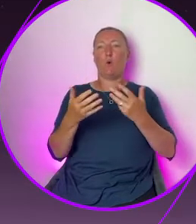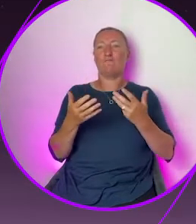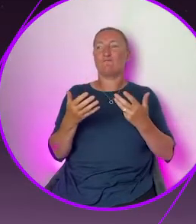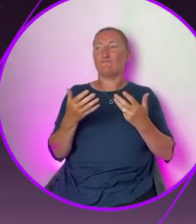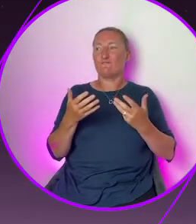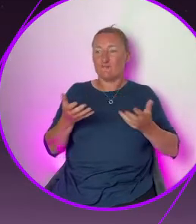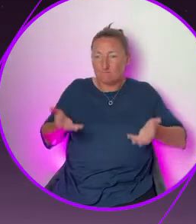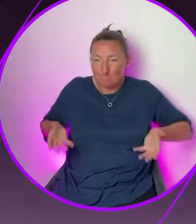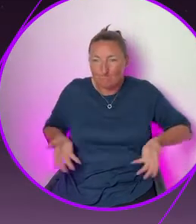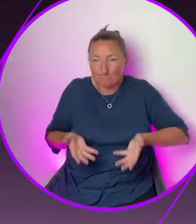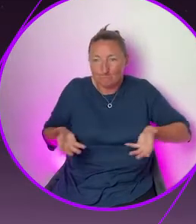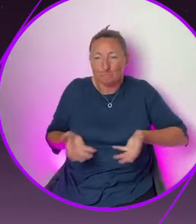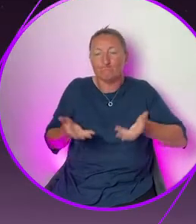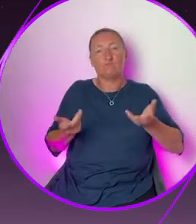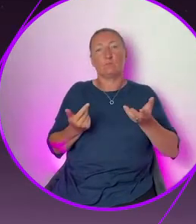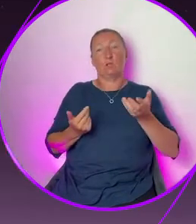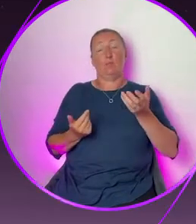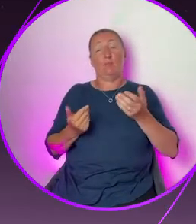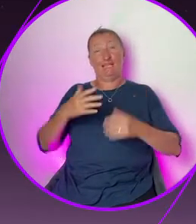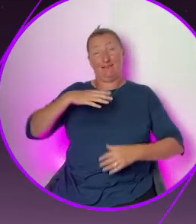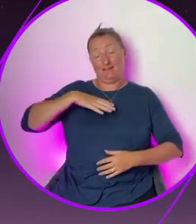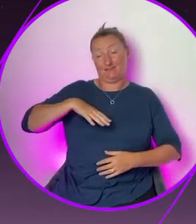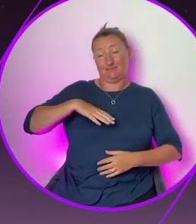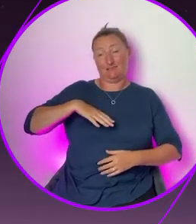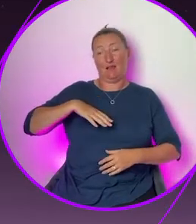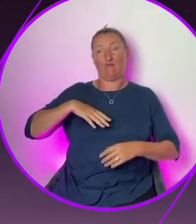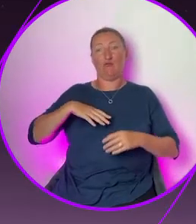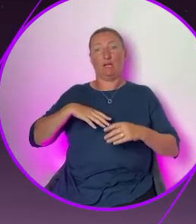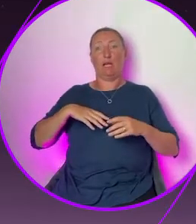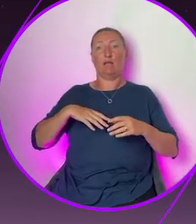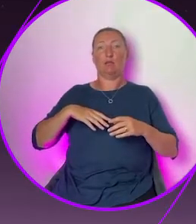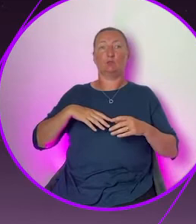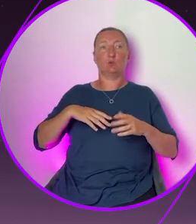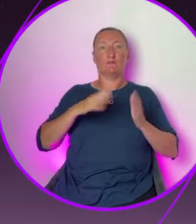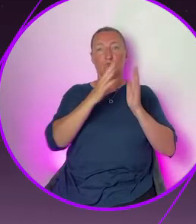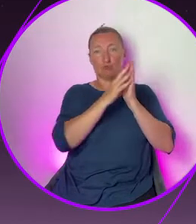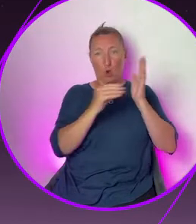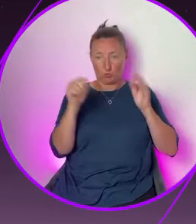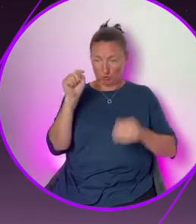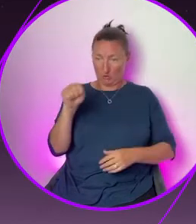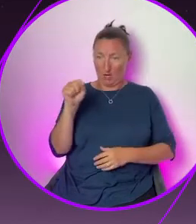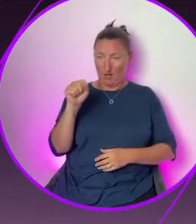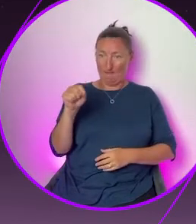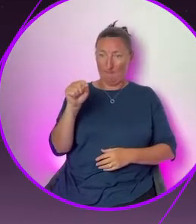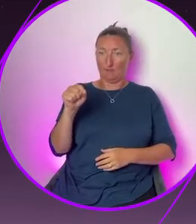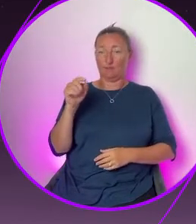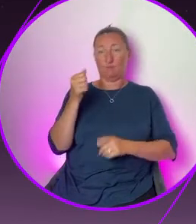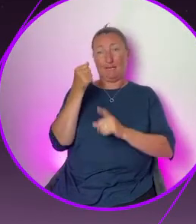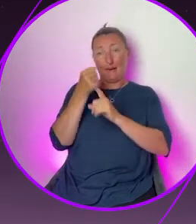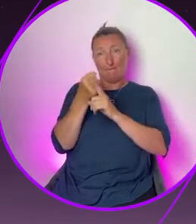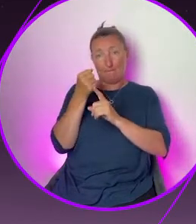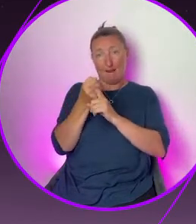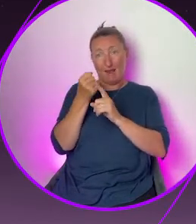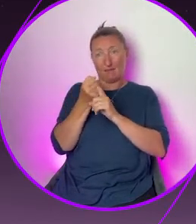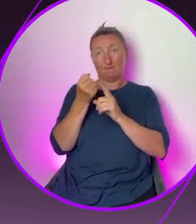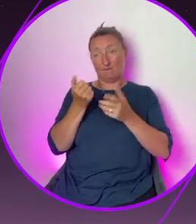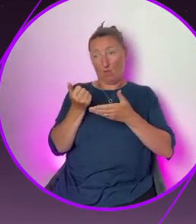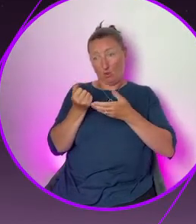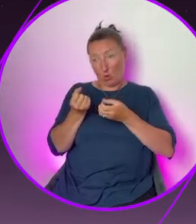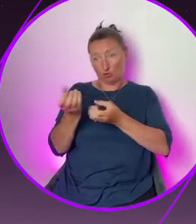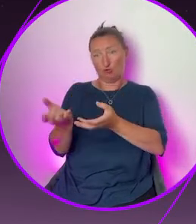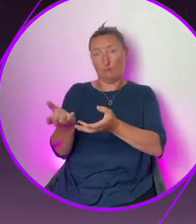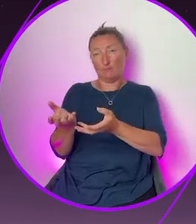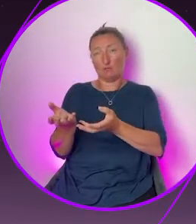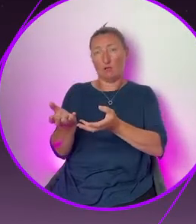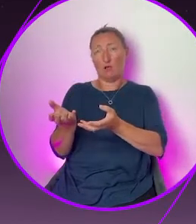kickstarting the necessary infrastructural prototyping in order to be kind of an impactful and relevant contributor towards the